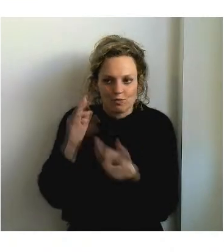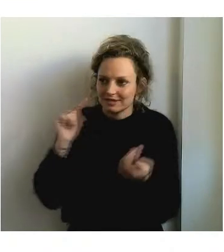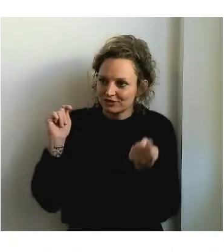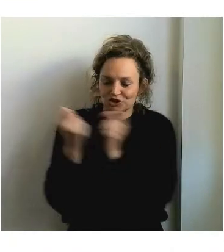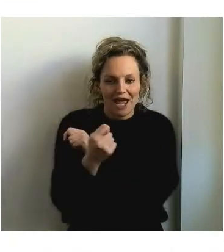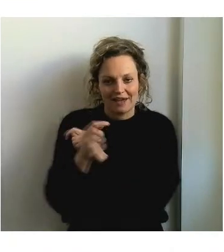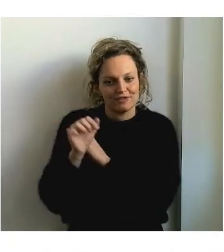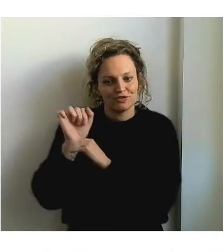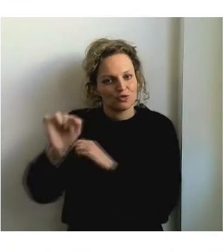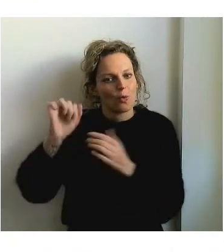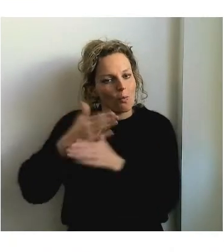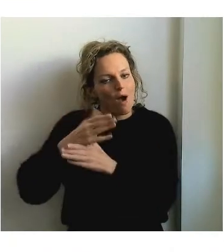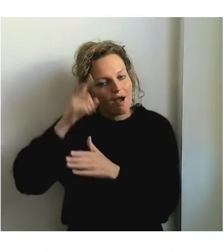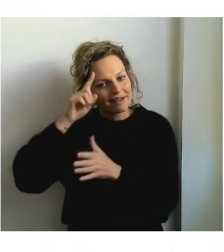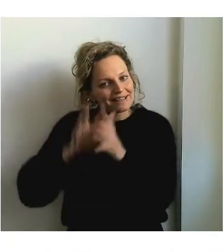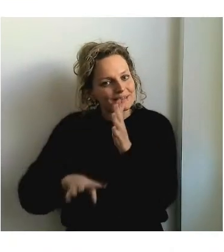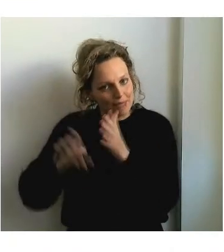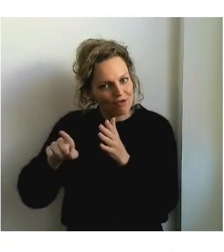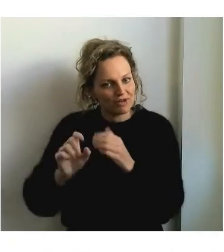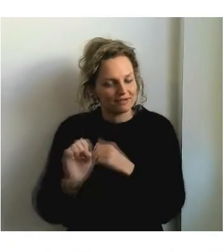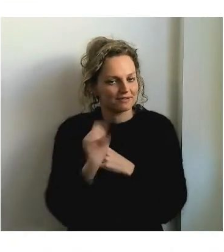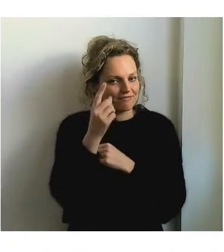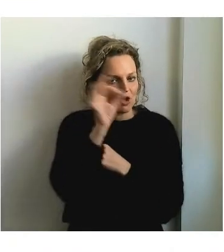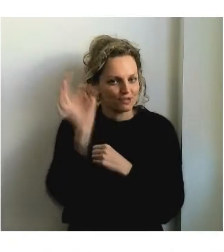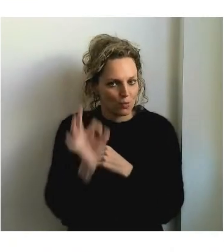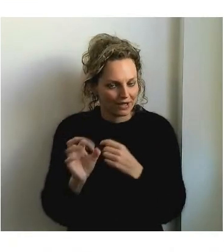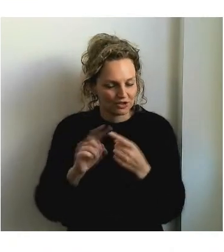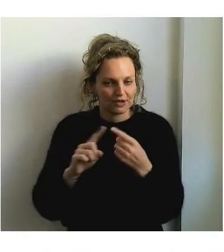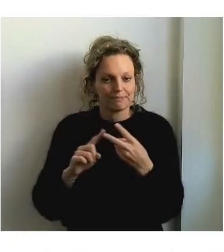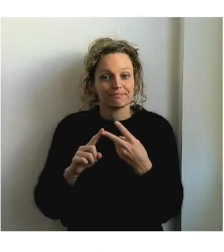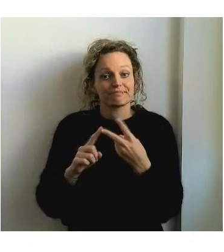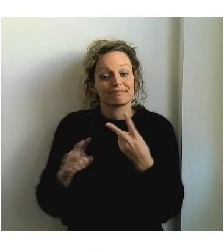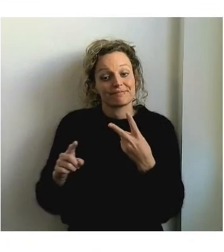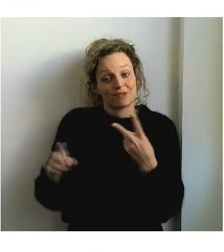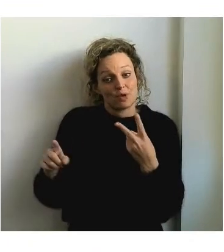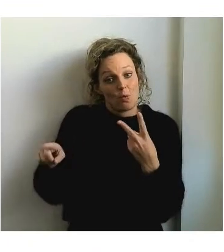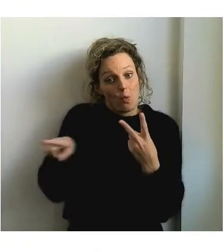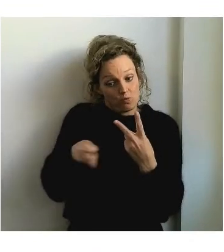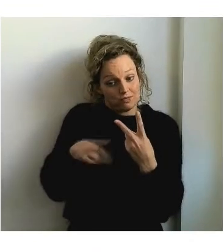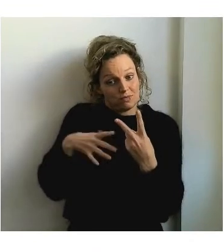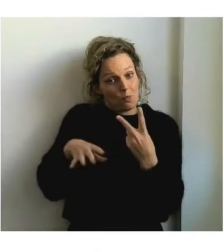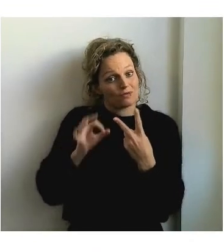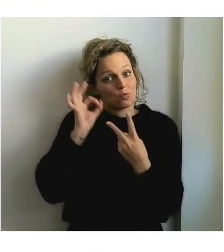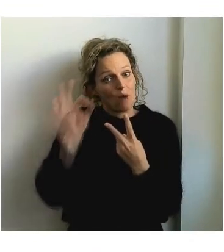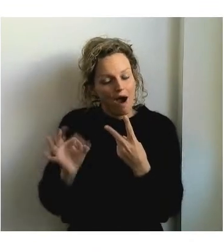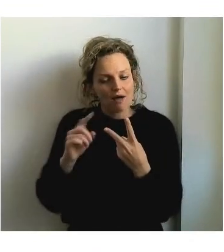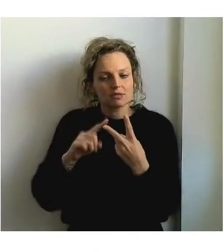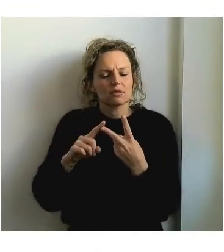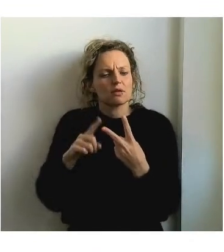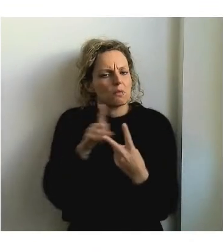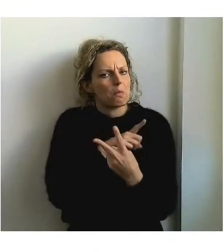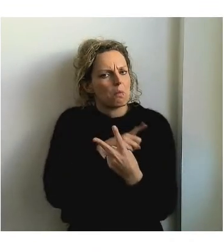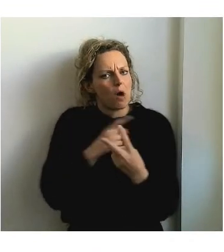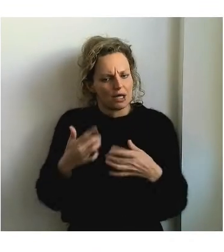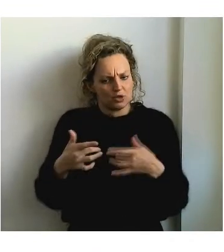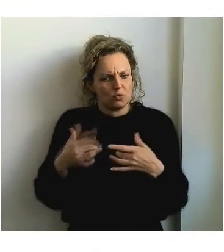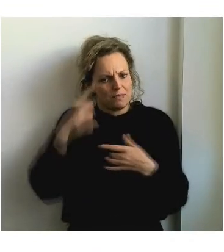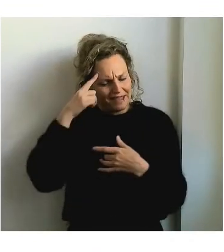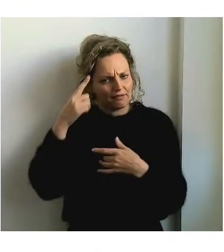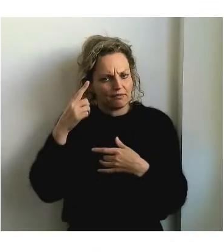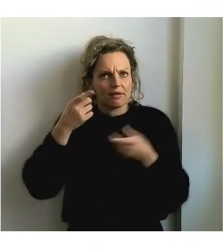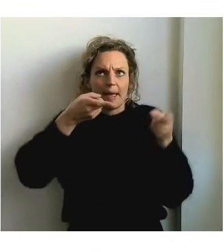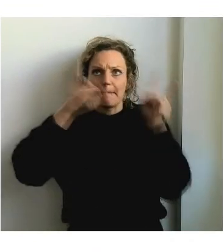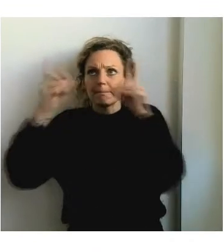question. And then finally, I'm going to ask you also, why do you think employers should sign up to